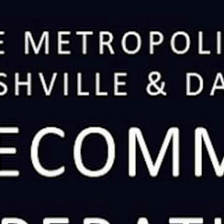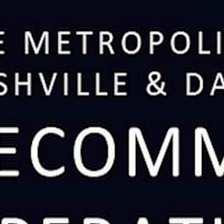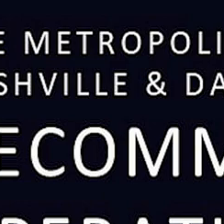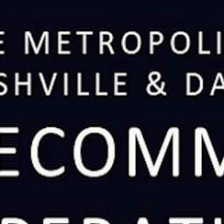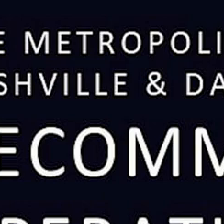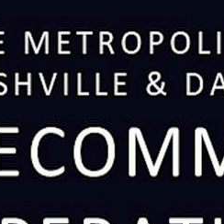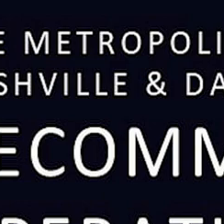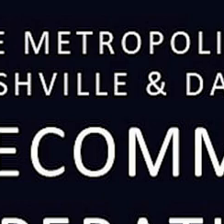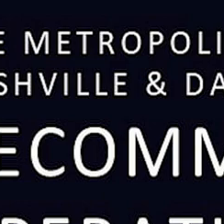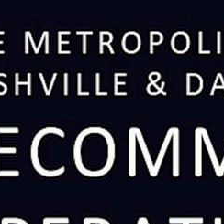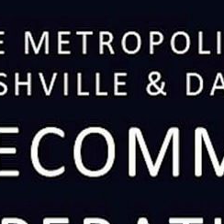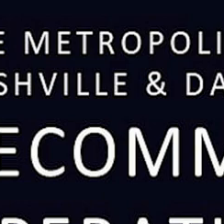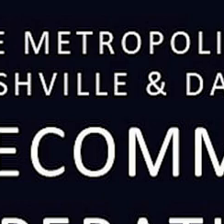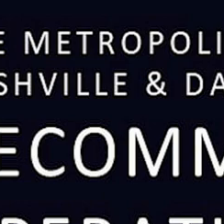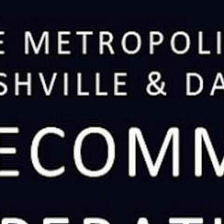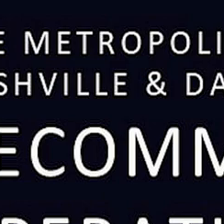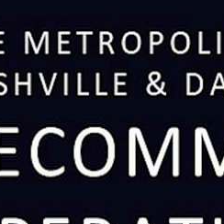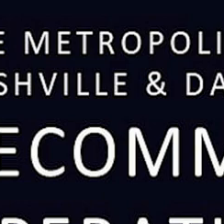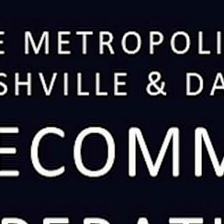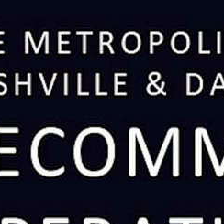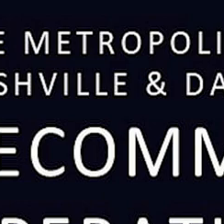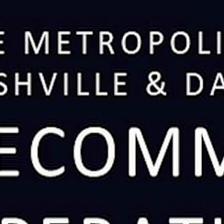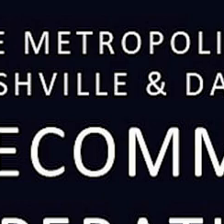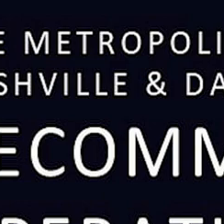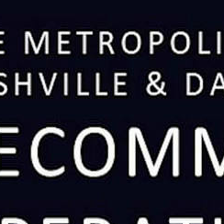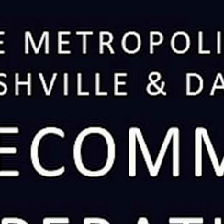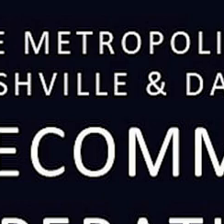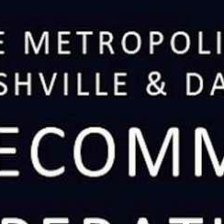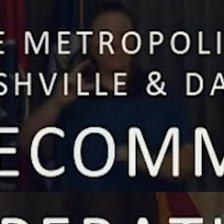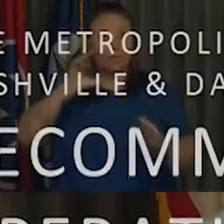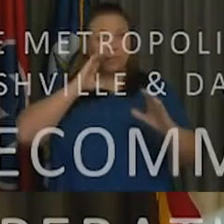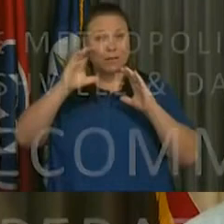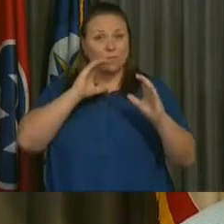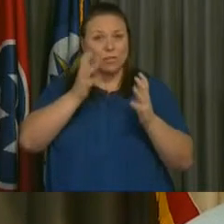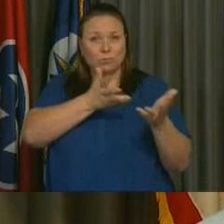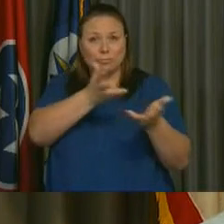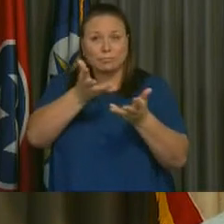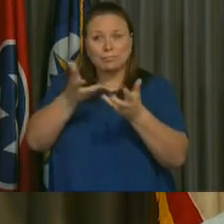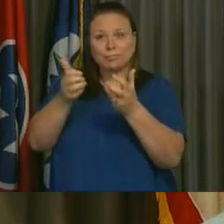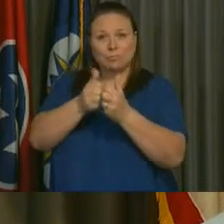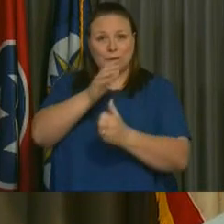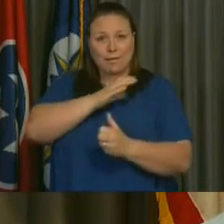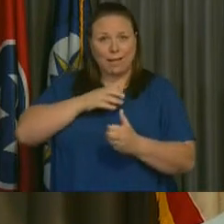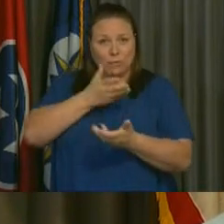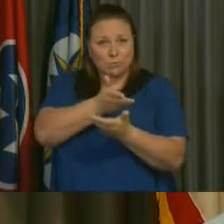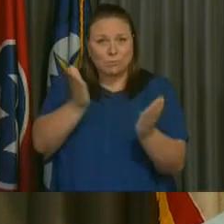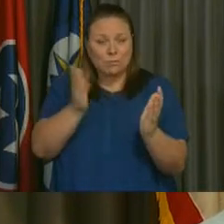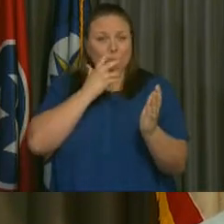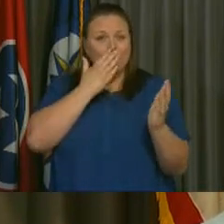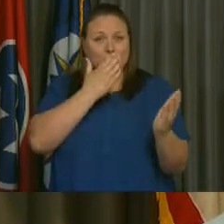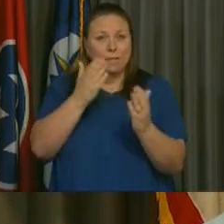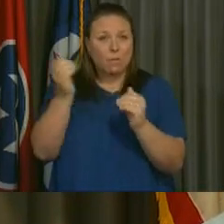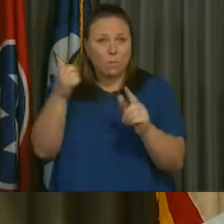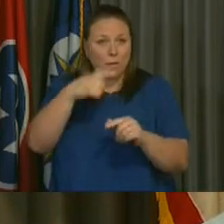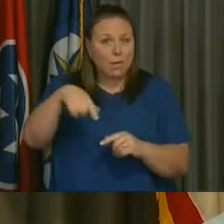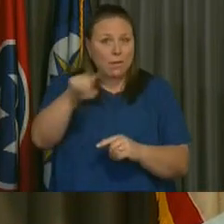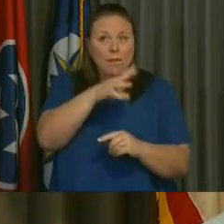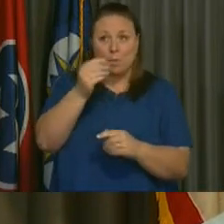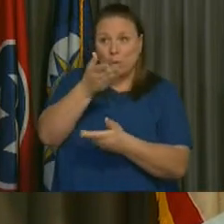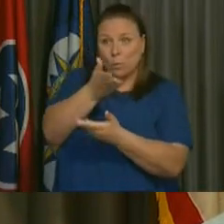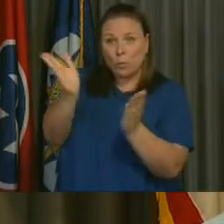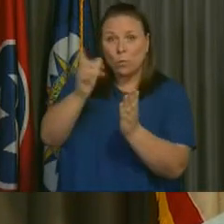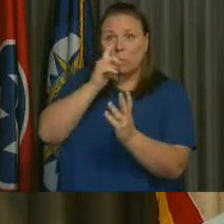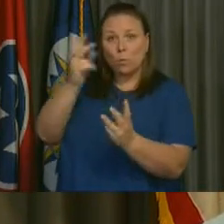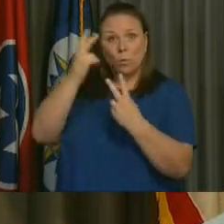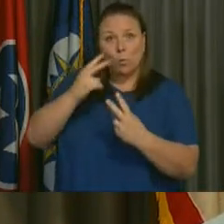Well, thank you, Mike. This is a conversation with the council, and I want to thank them and everyone else who